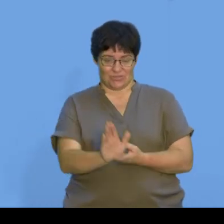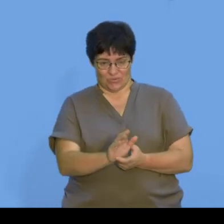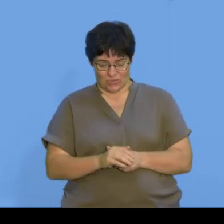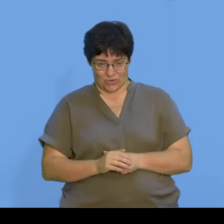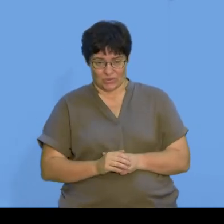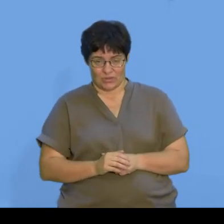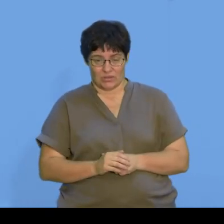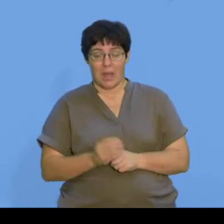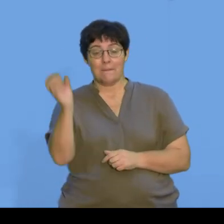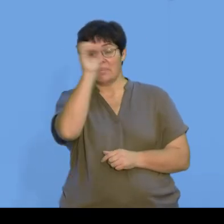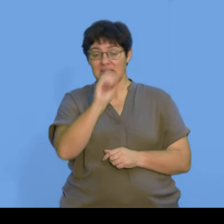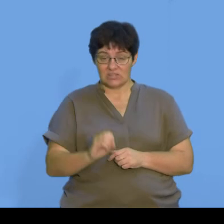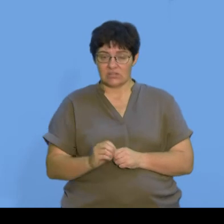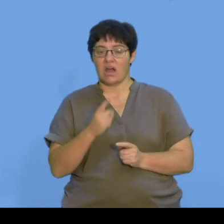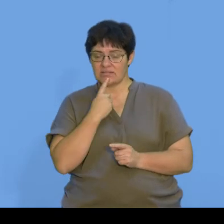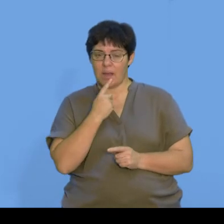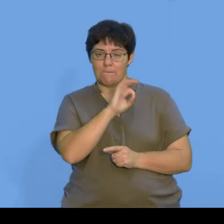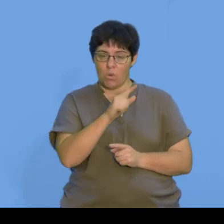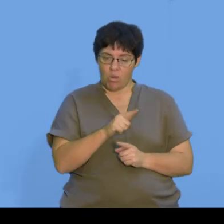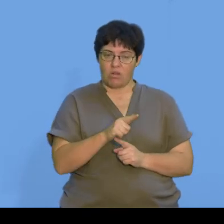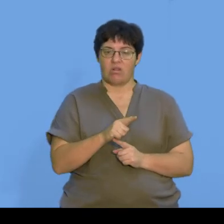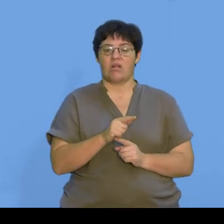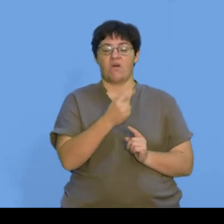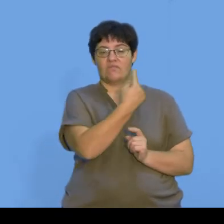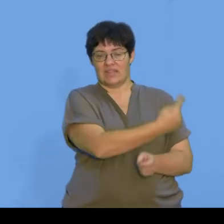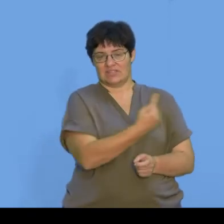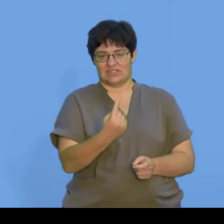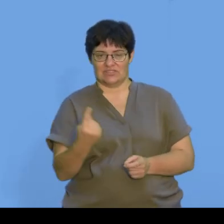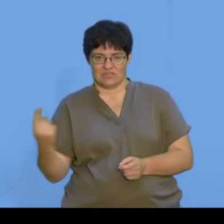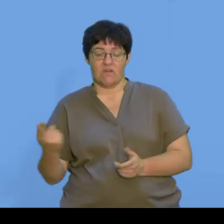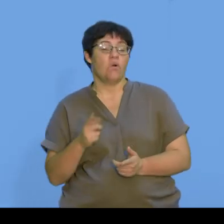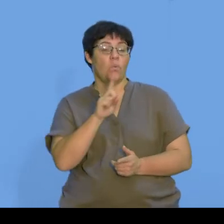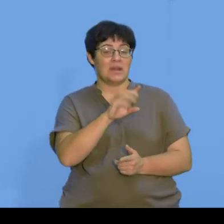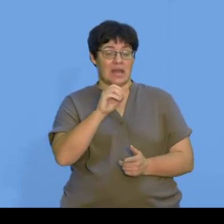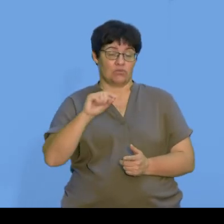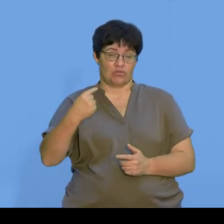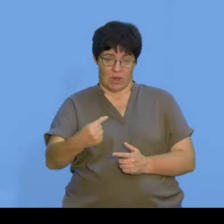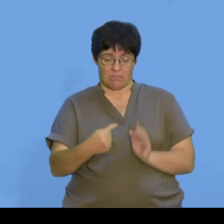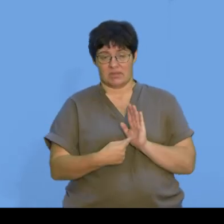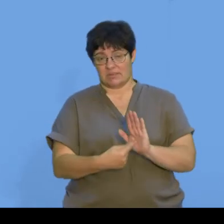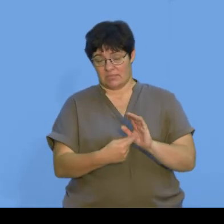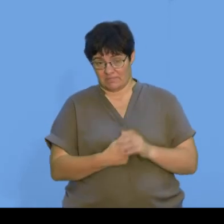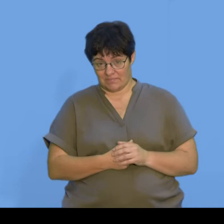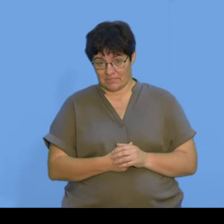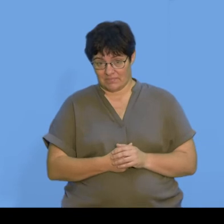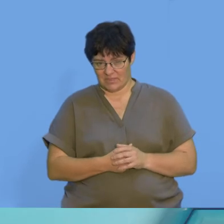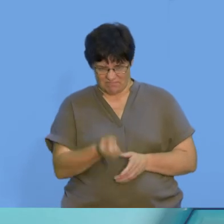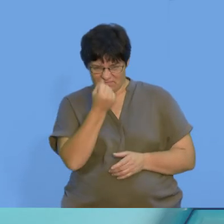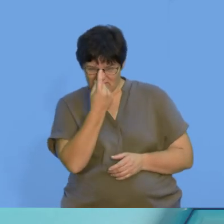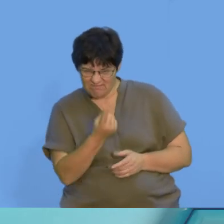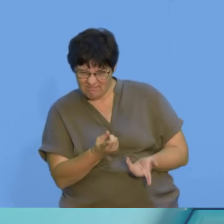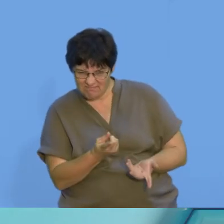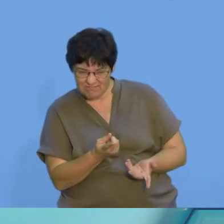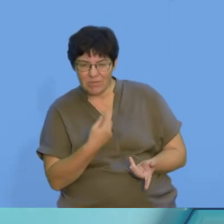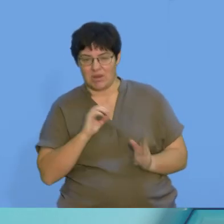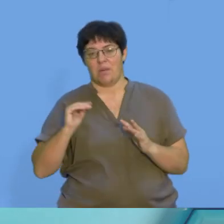a measure of the moles of element for every 100-gram sample. I hope it makes a lot of sense for now. Let's